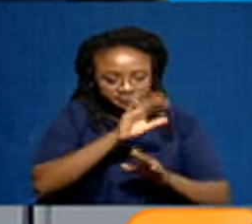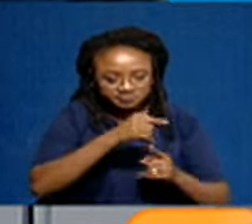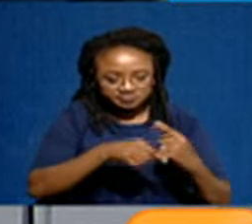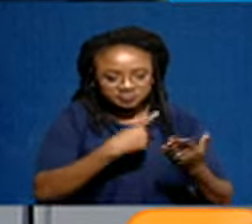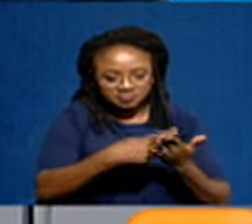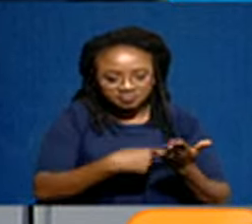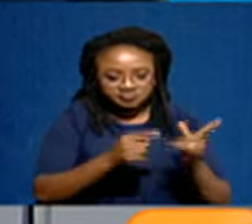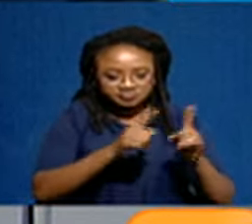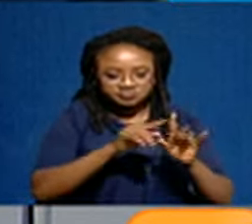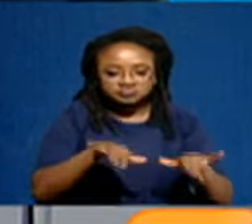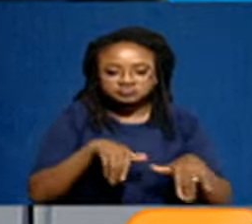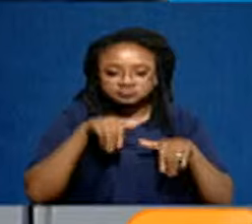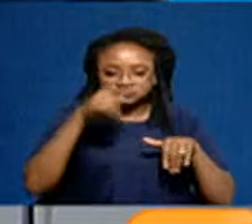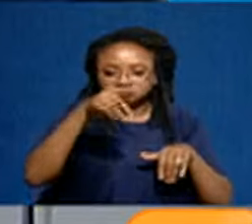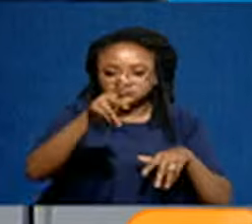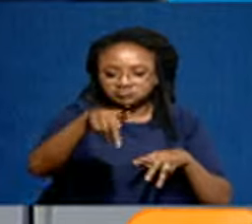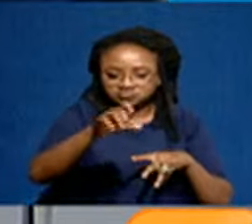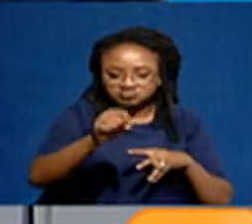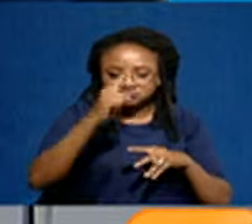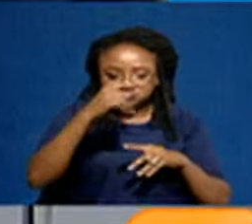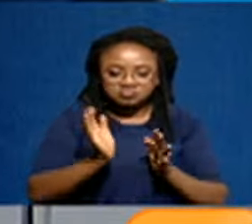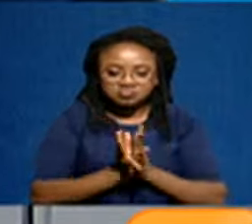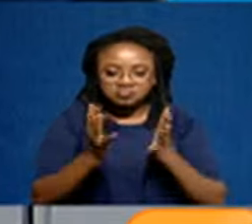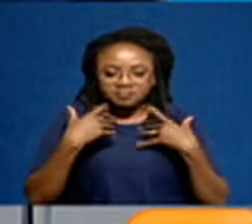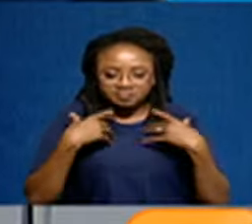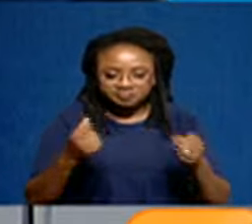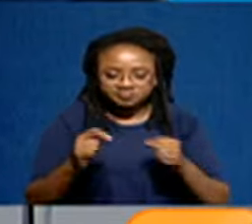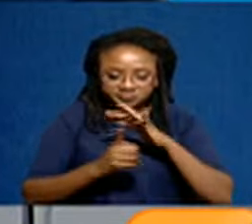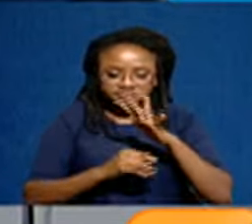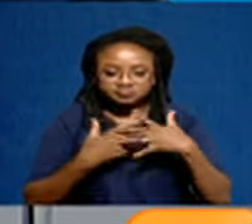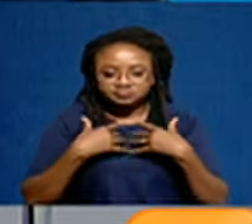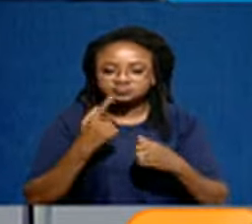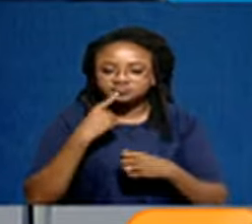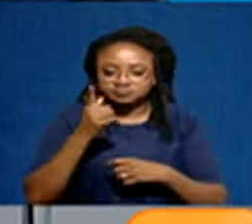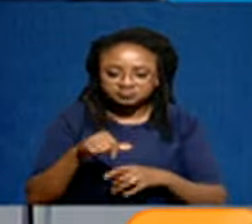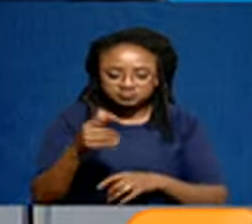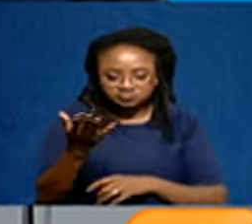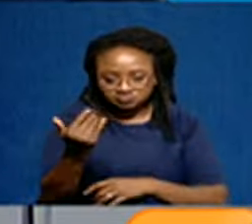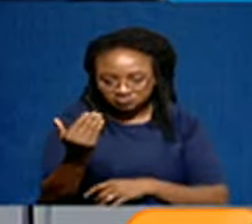Mary Muthoni, the PS for Public Health and Professional Standards, Minister of Health. She says she's on her way here. But for now, let's talk about some